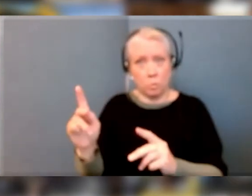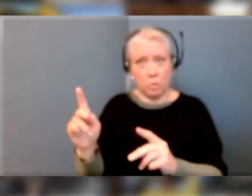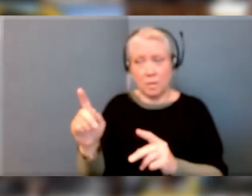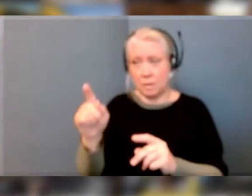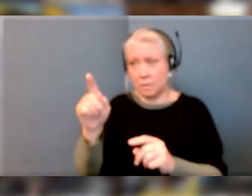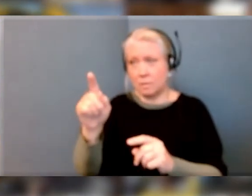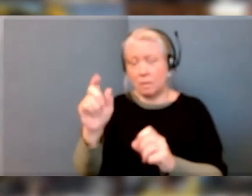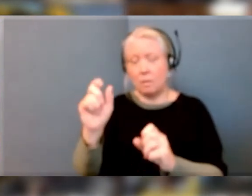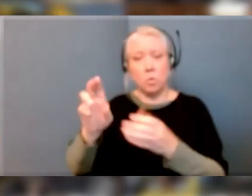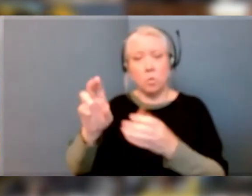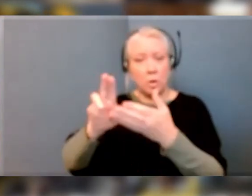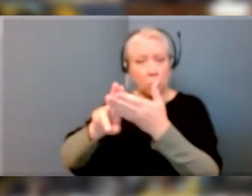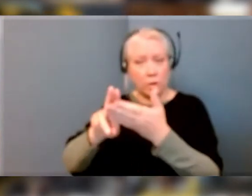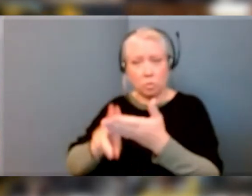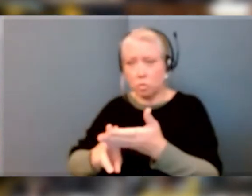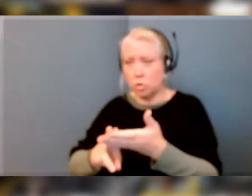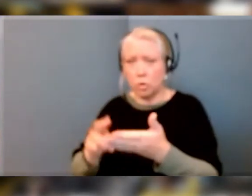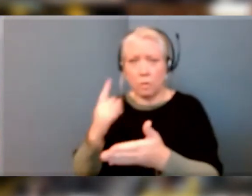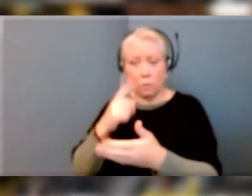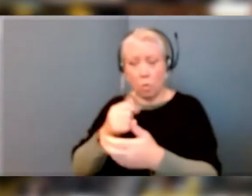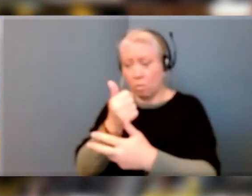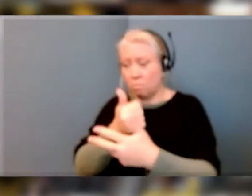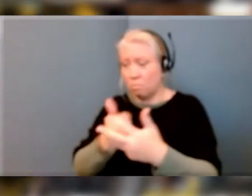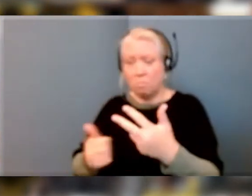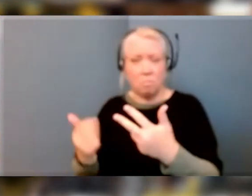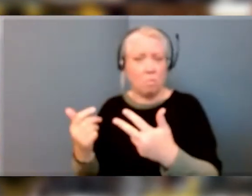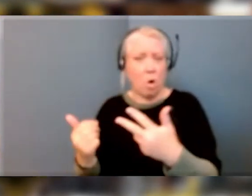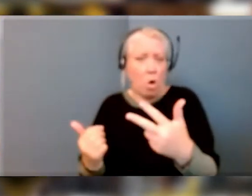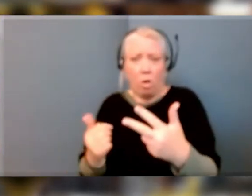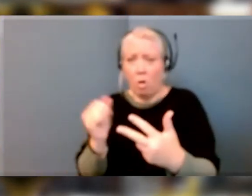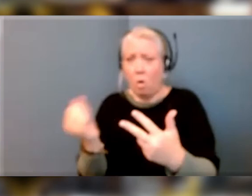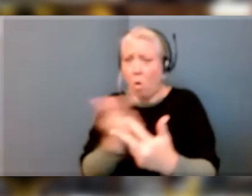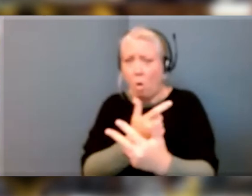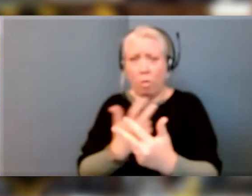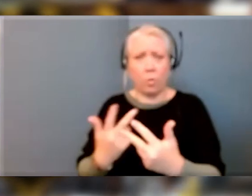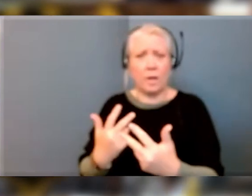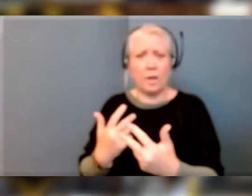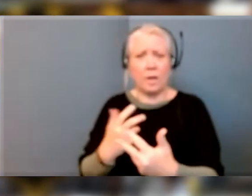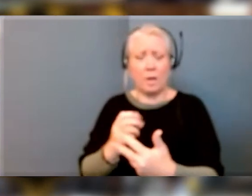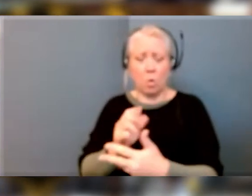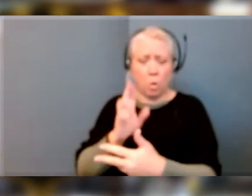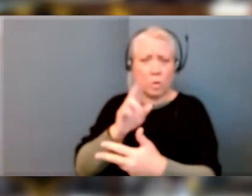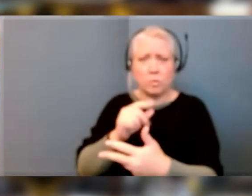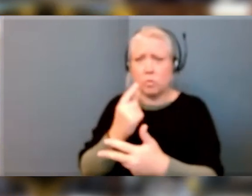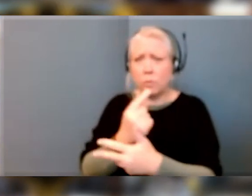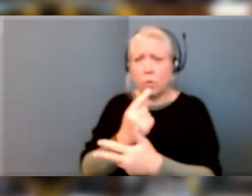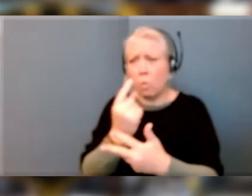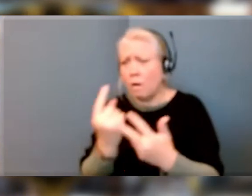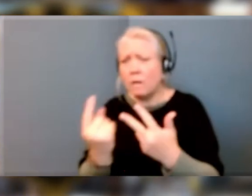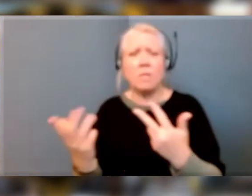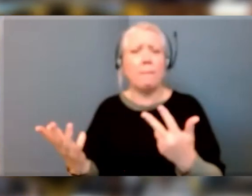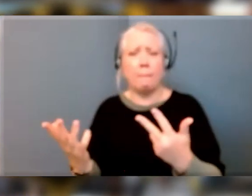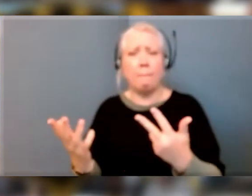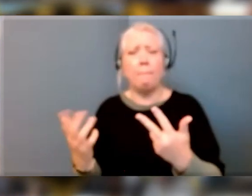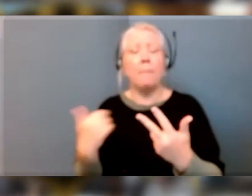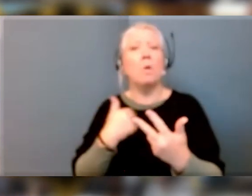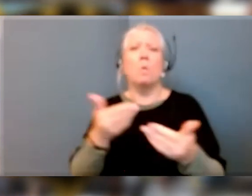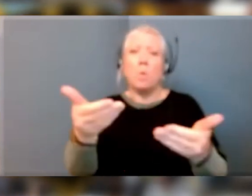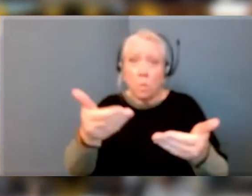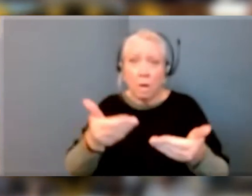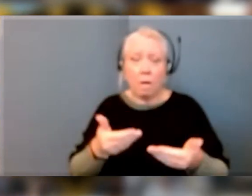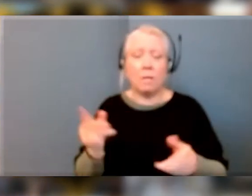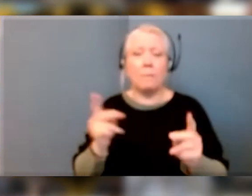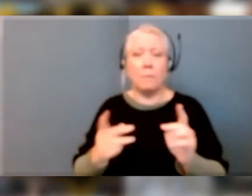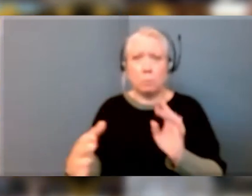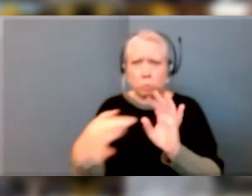of those or all of them if you'd like, so you can participate. So we welcome your participation in one or